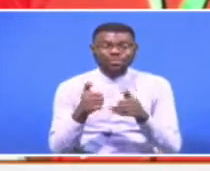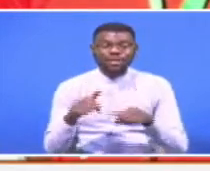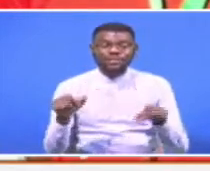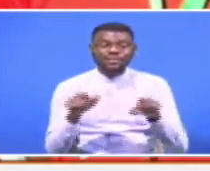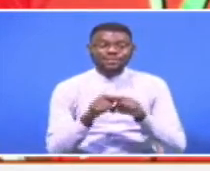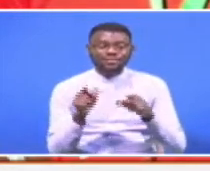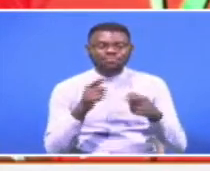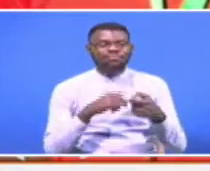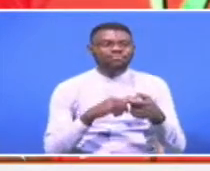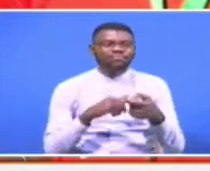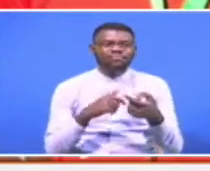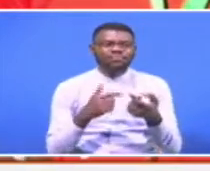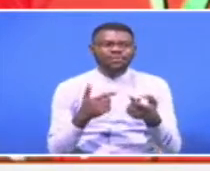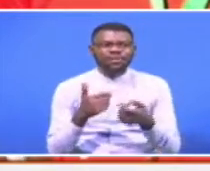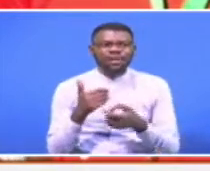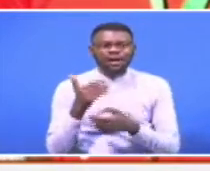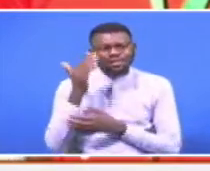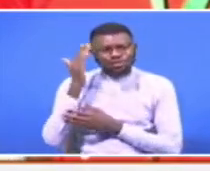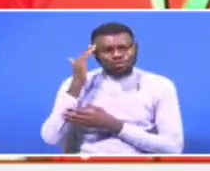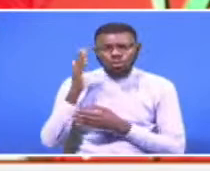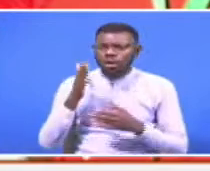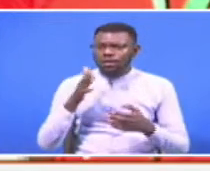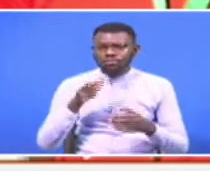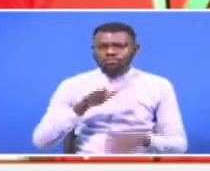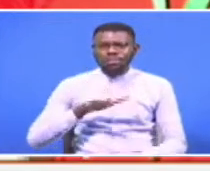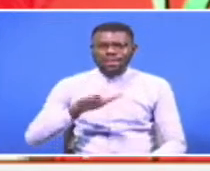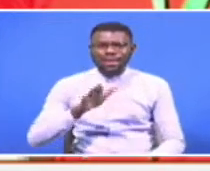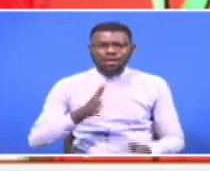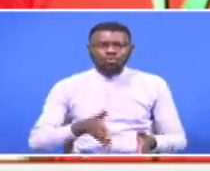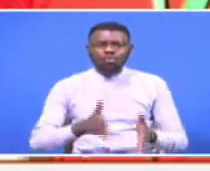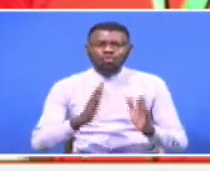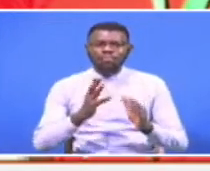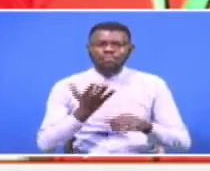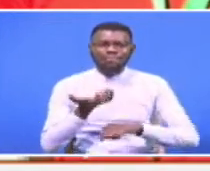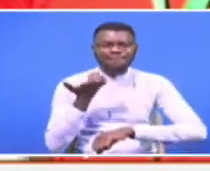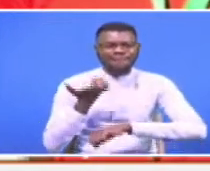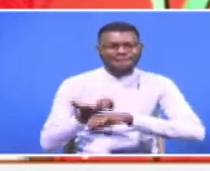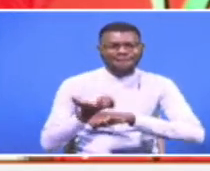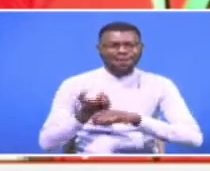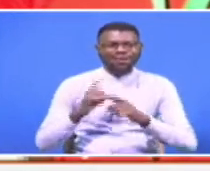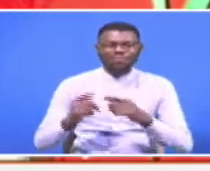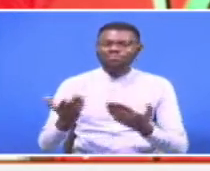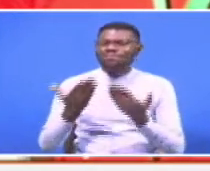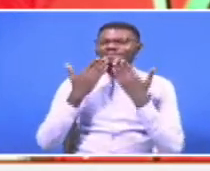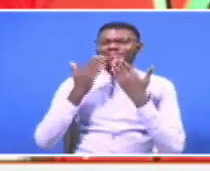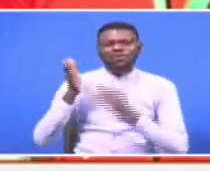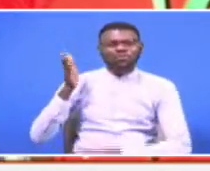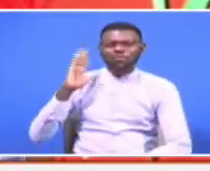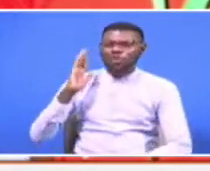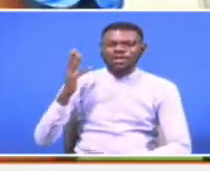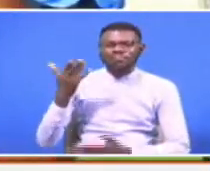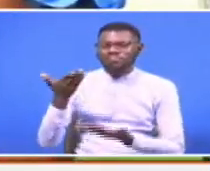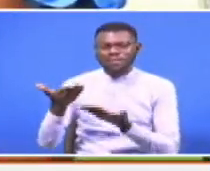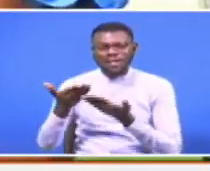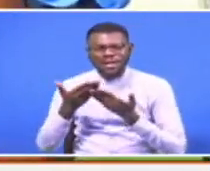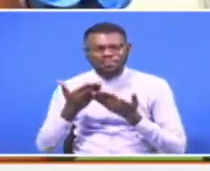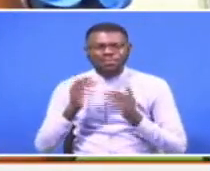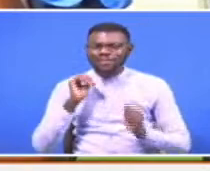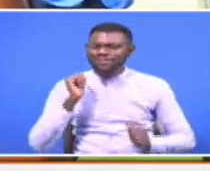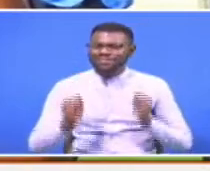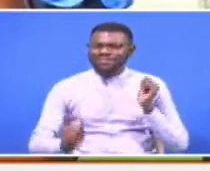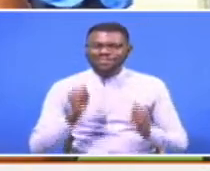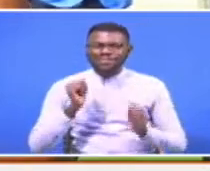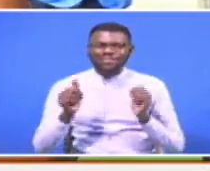Tena, hii course ilikuwa hard sana. Lakini, nashukuru Mungu tu ameniwezesha, nimekimbia vizuri.